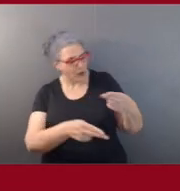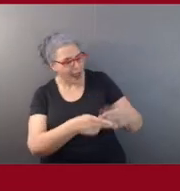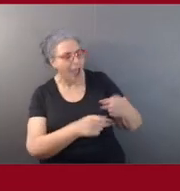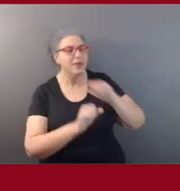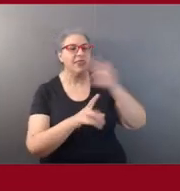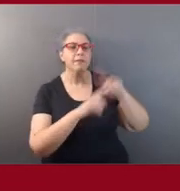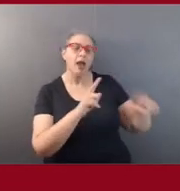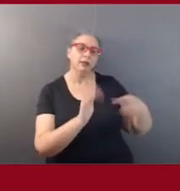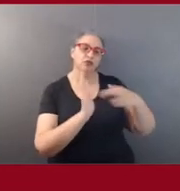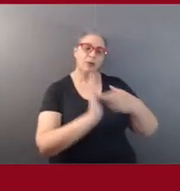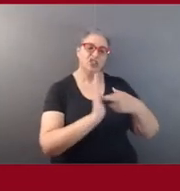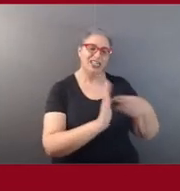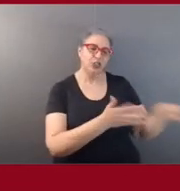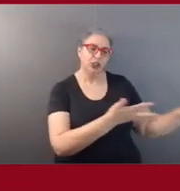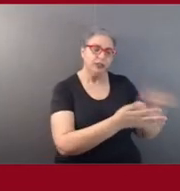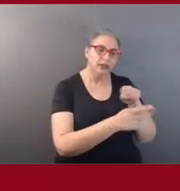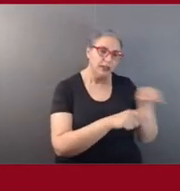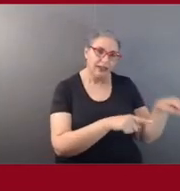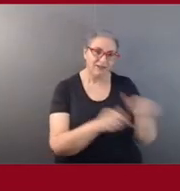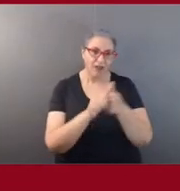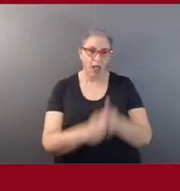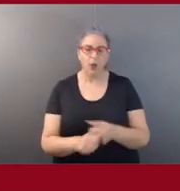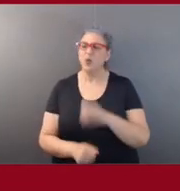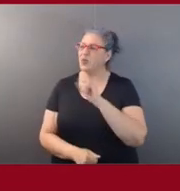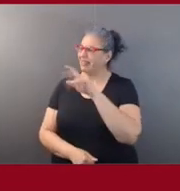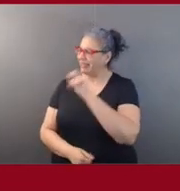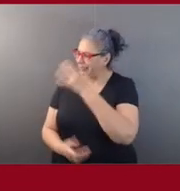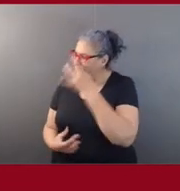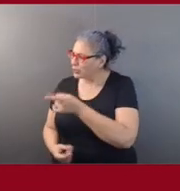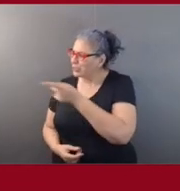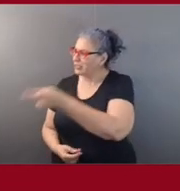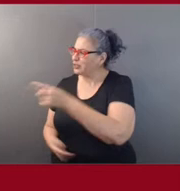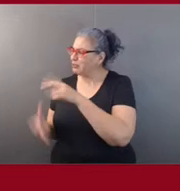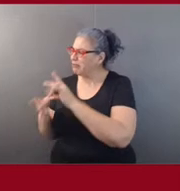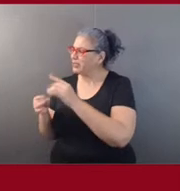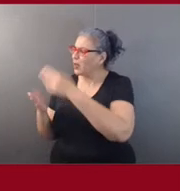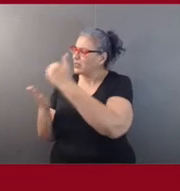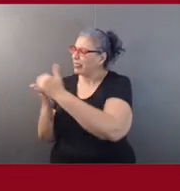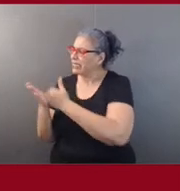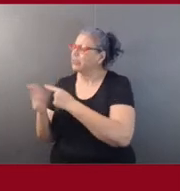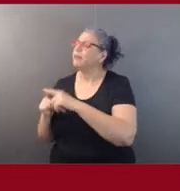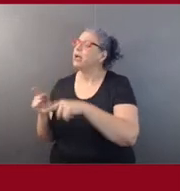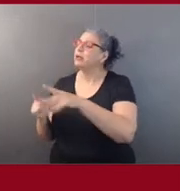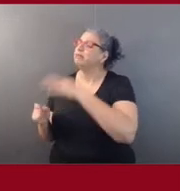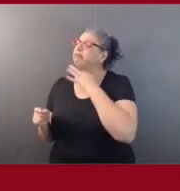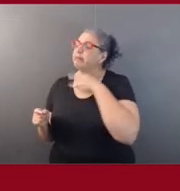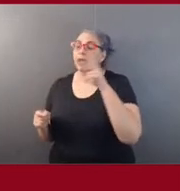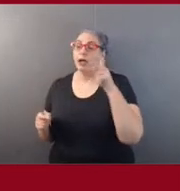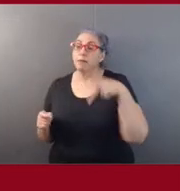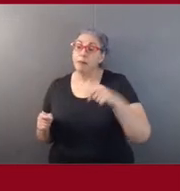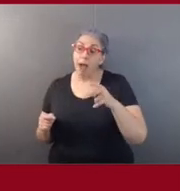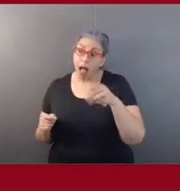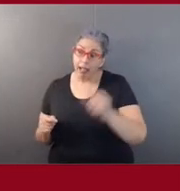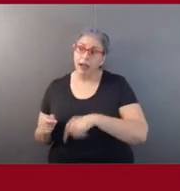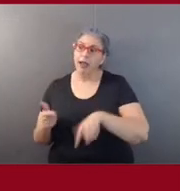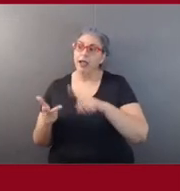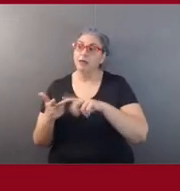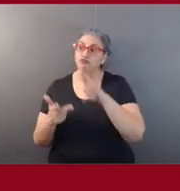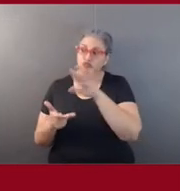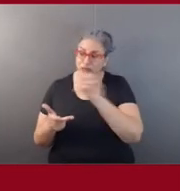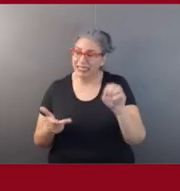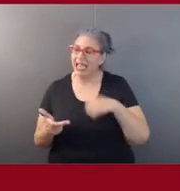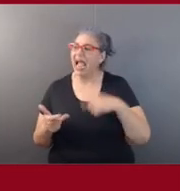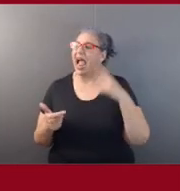mentioned these lists, and I wonder if Pamela and Bree, you know, you've had sort of this a similar experience. And I think in a lot of creative industries, there are, you know, these